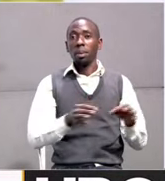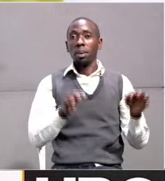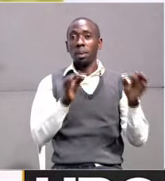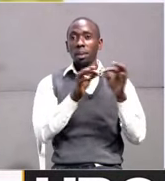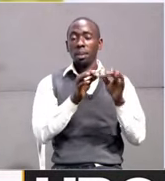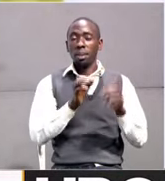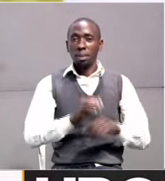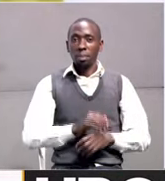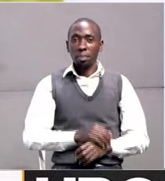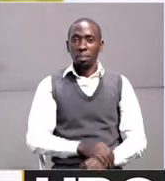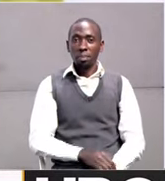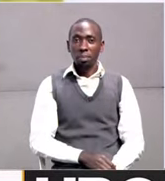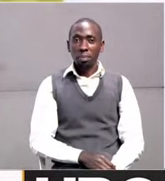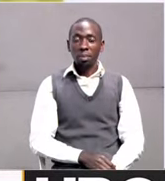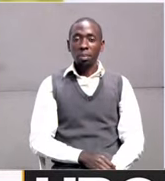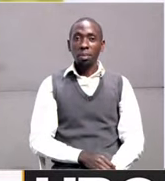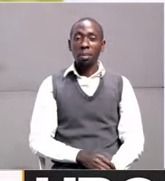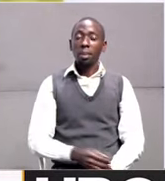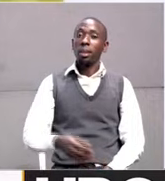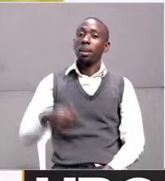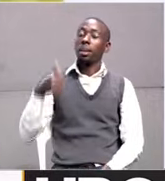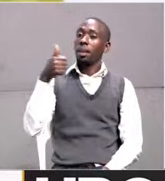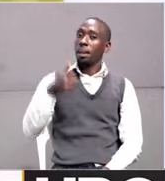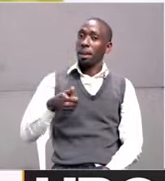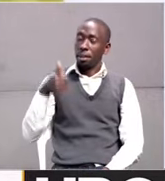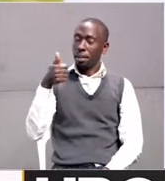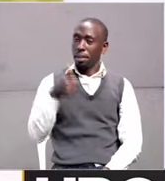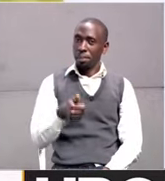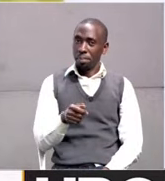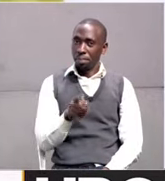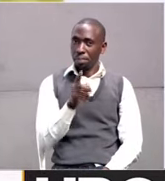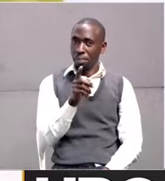The NRM, from our student days,